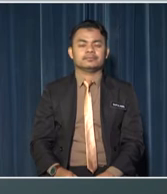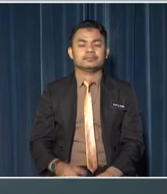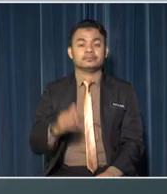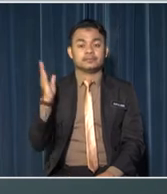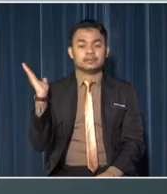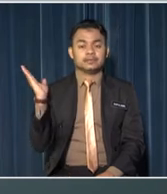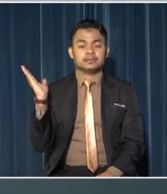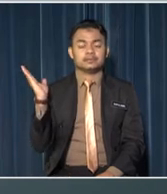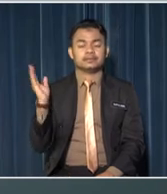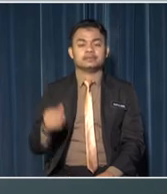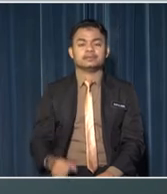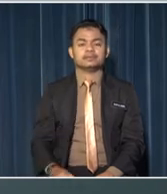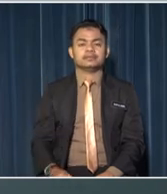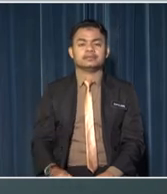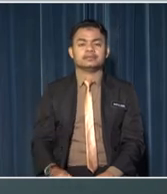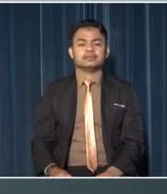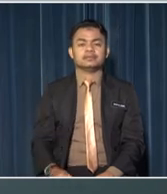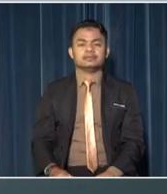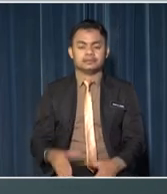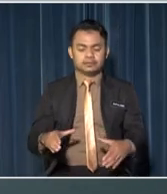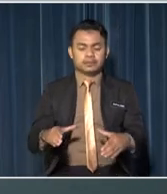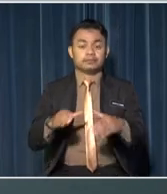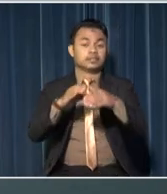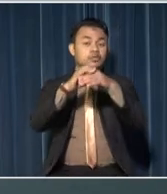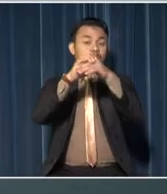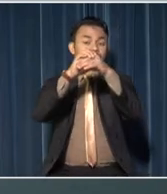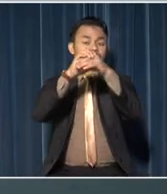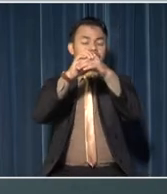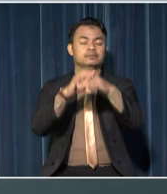This is a traffic cone.